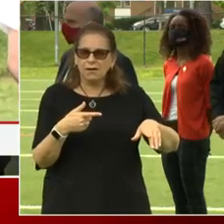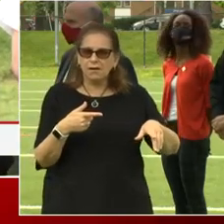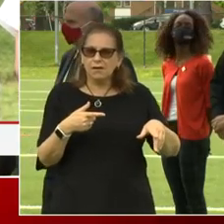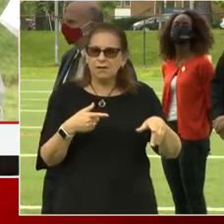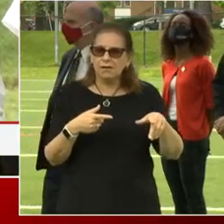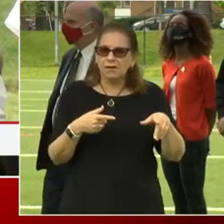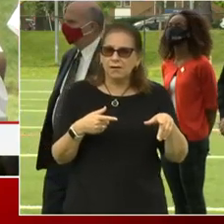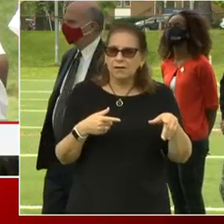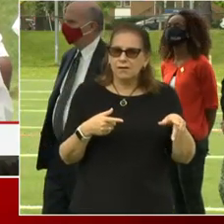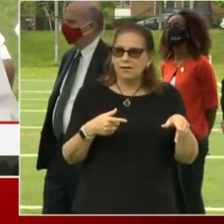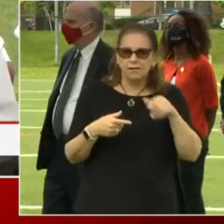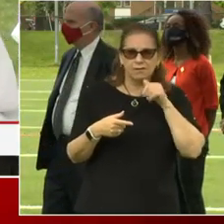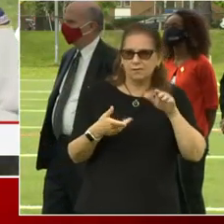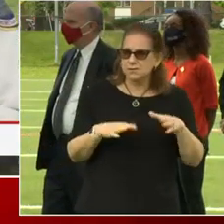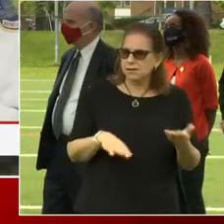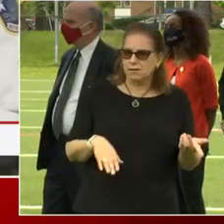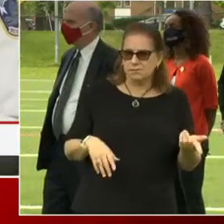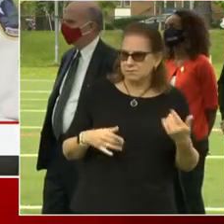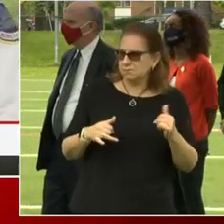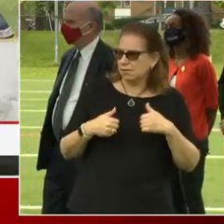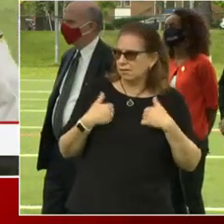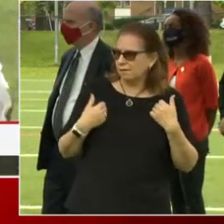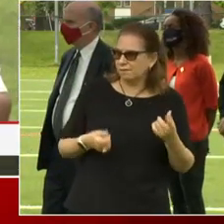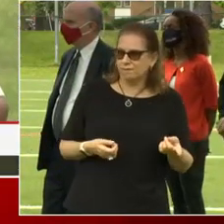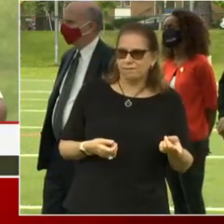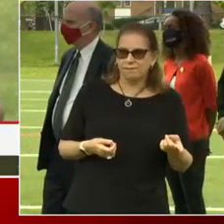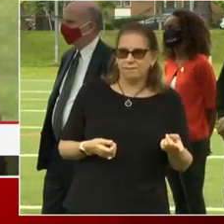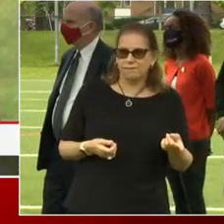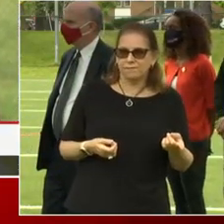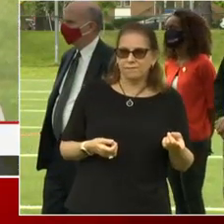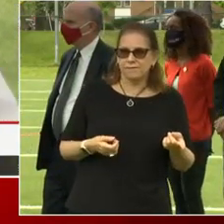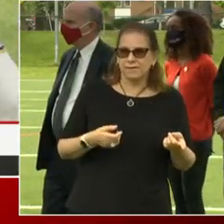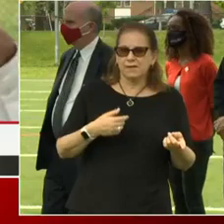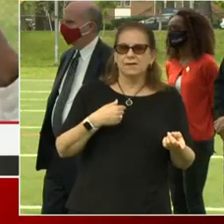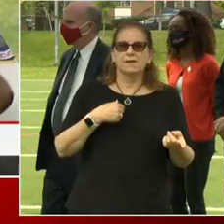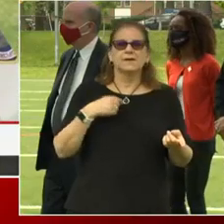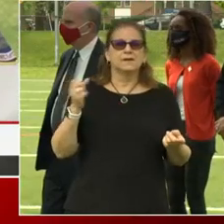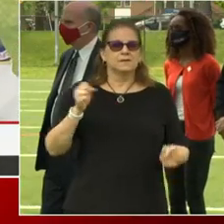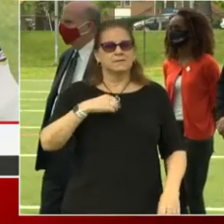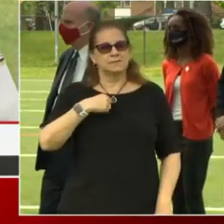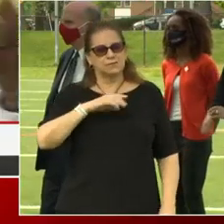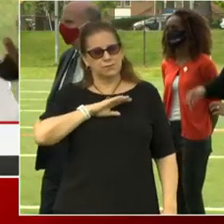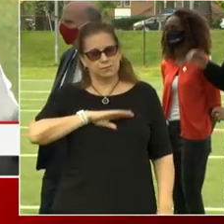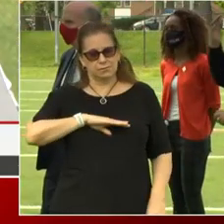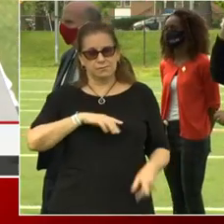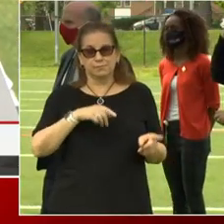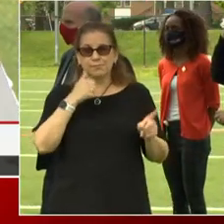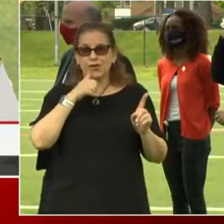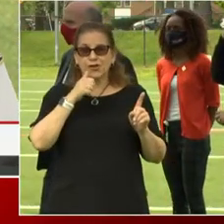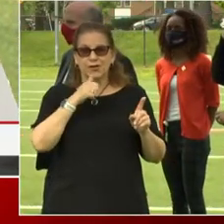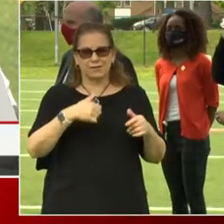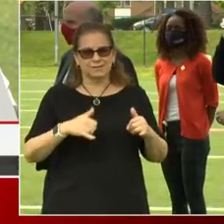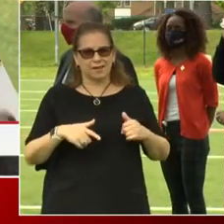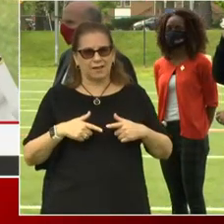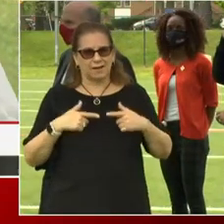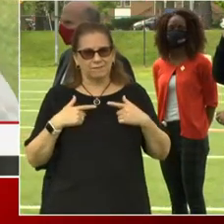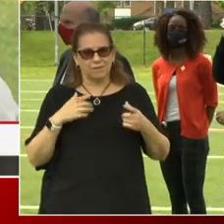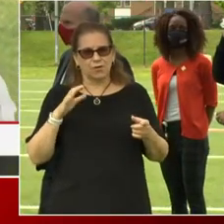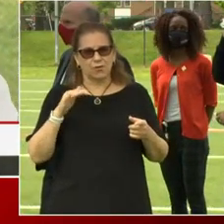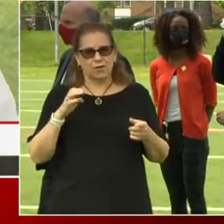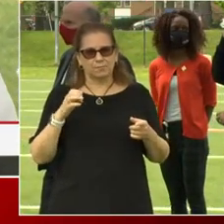that. I'm also encouraged, as I look at some of the crimes that have occurred just in the last 30 days, I've